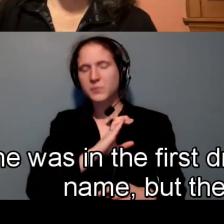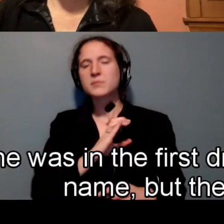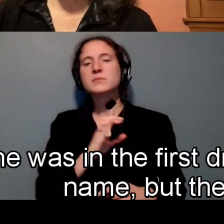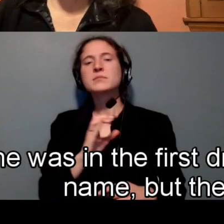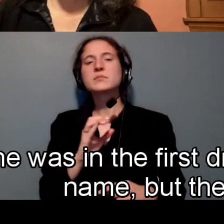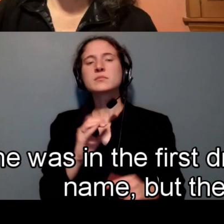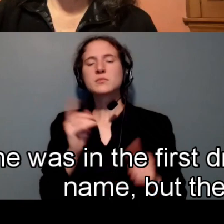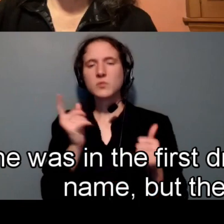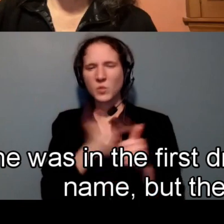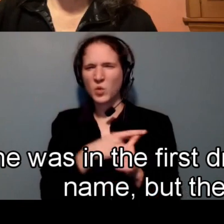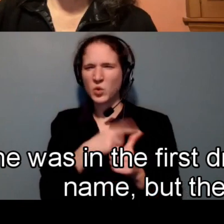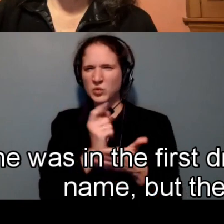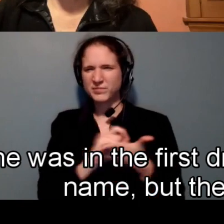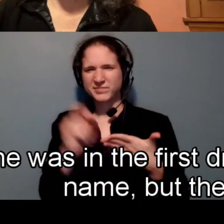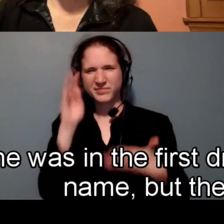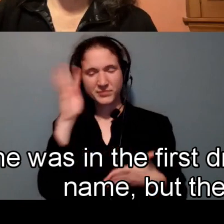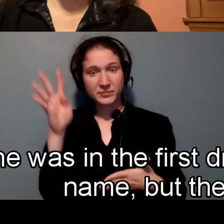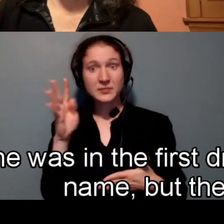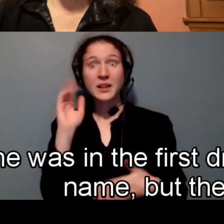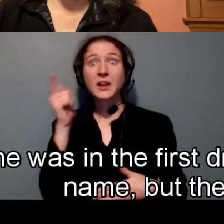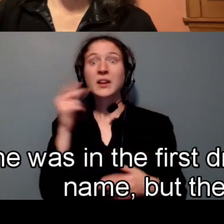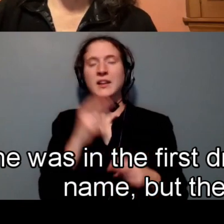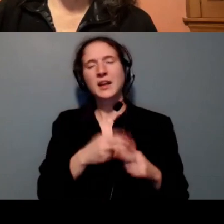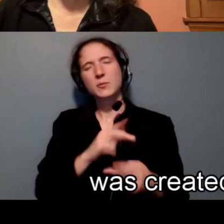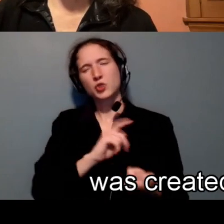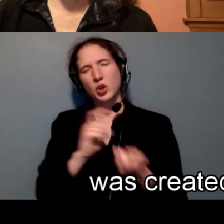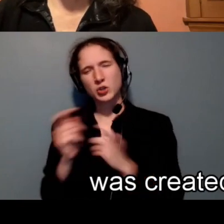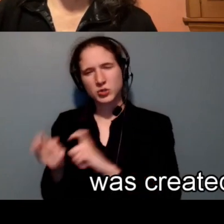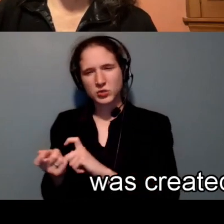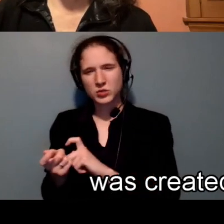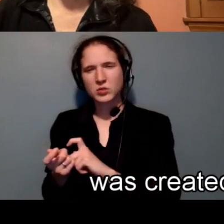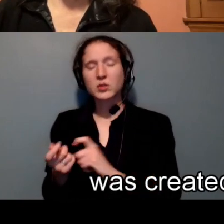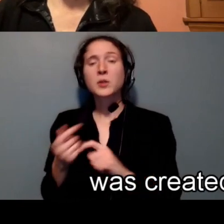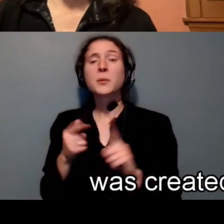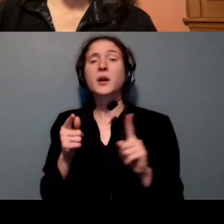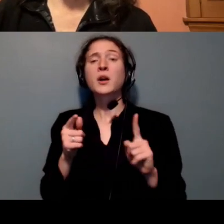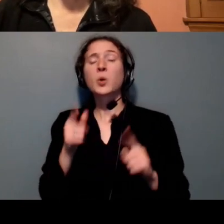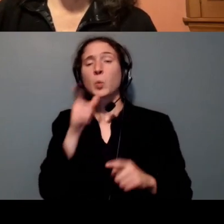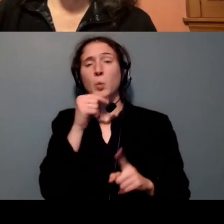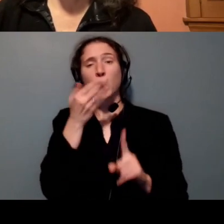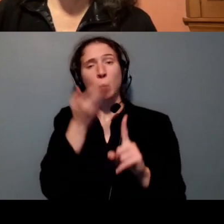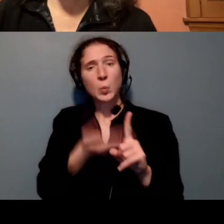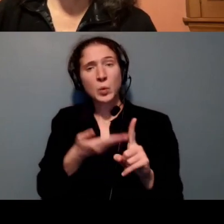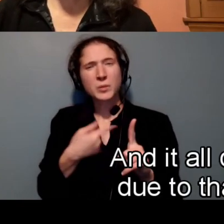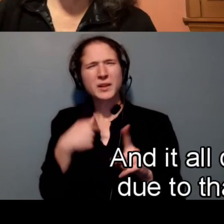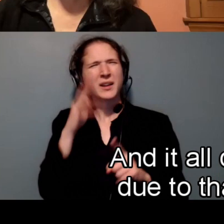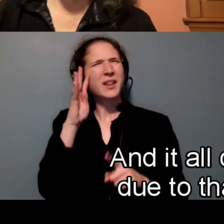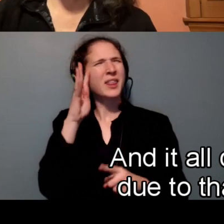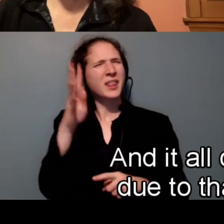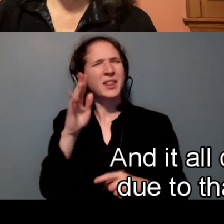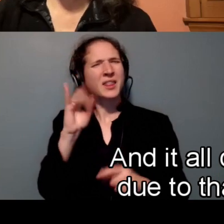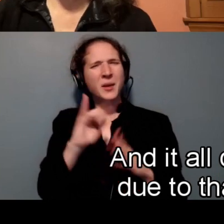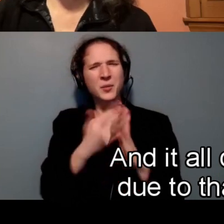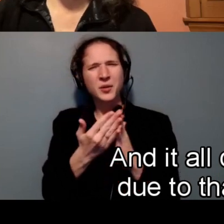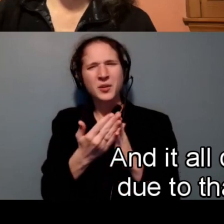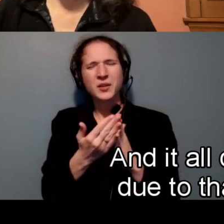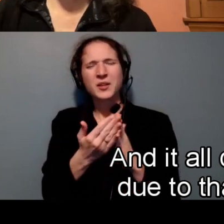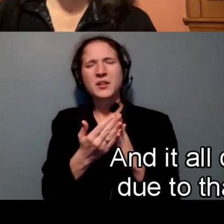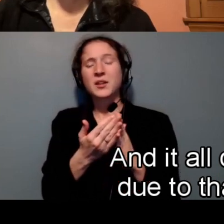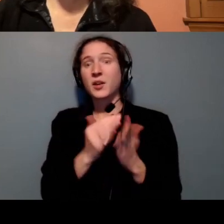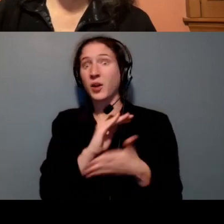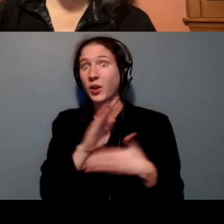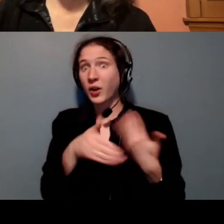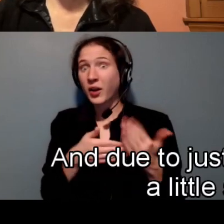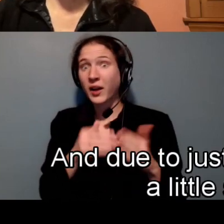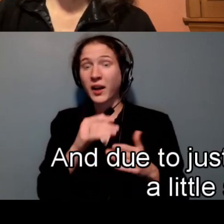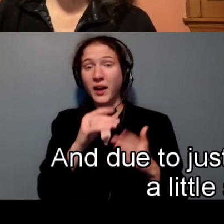first draft, but I changed his name, but the essence of him was created in that book. And it all came about due to that